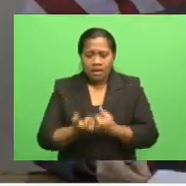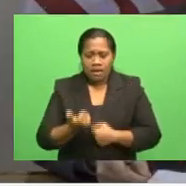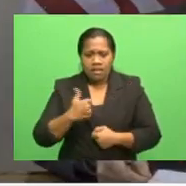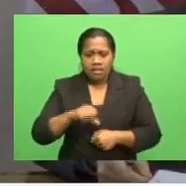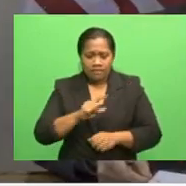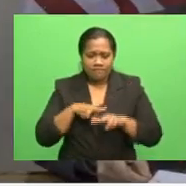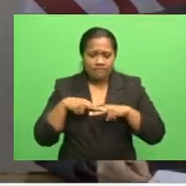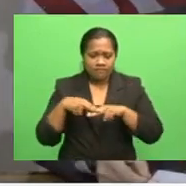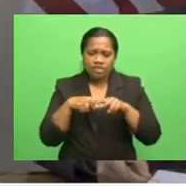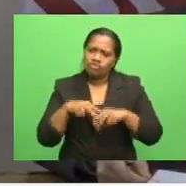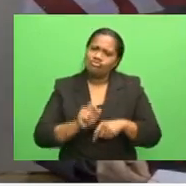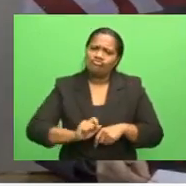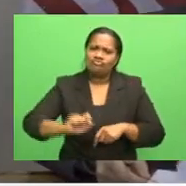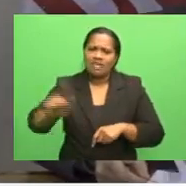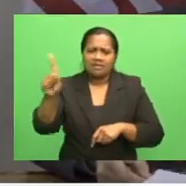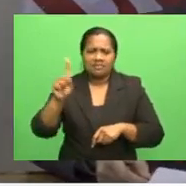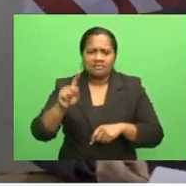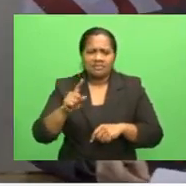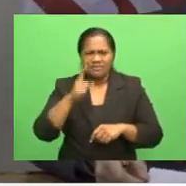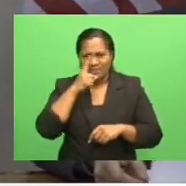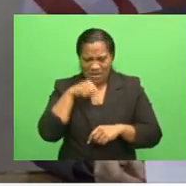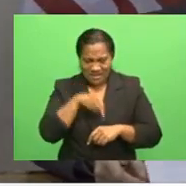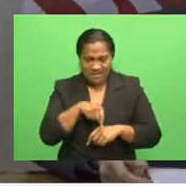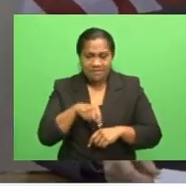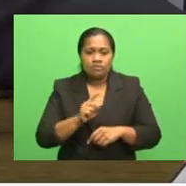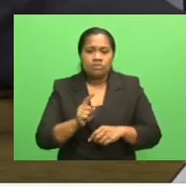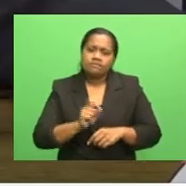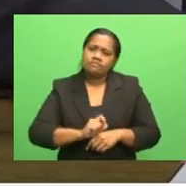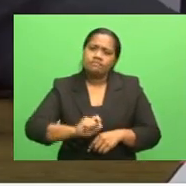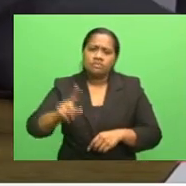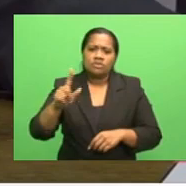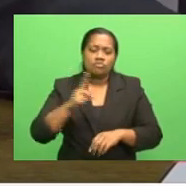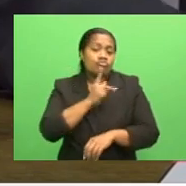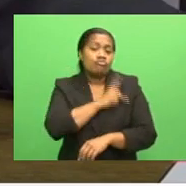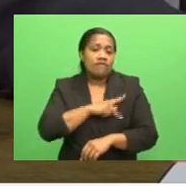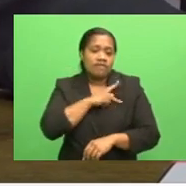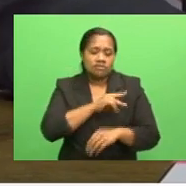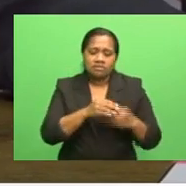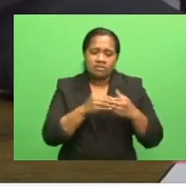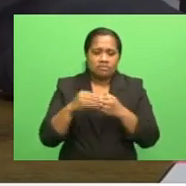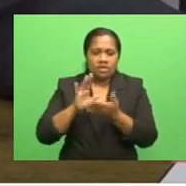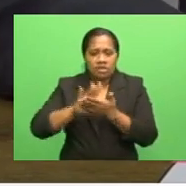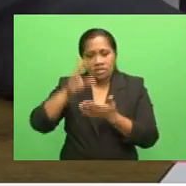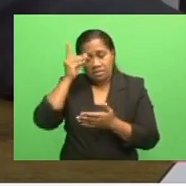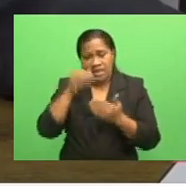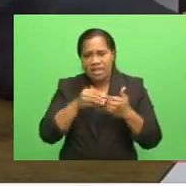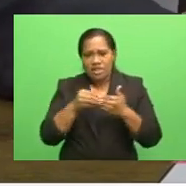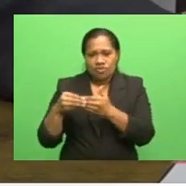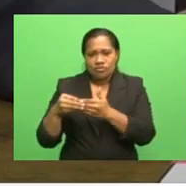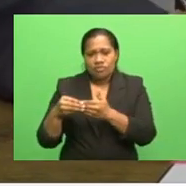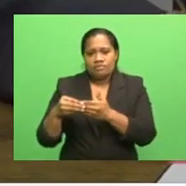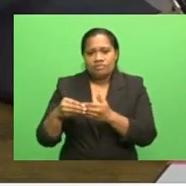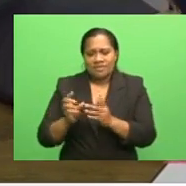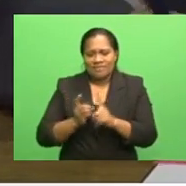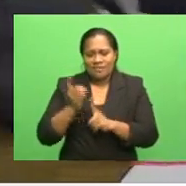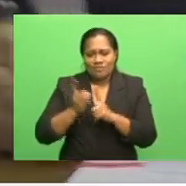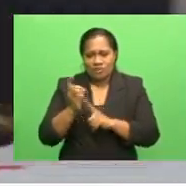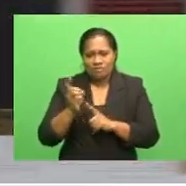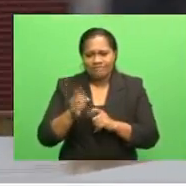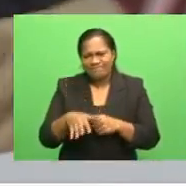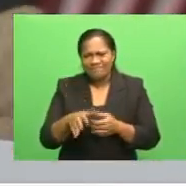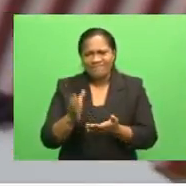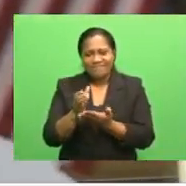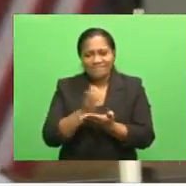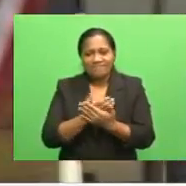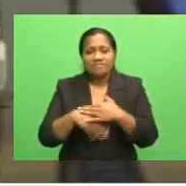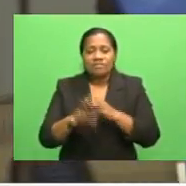officers and senior personnel to professional military education and leadership development courses in the United States. Signing the